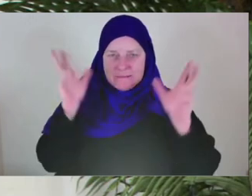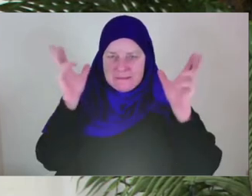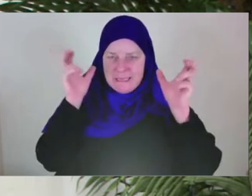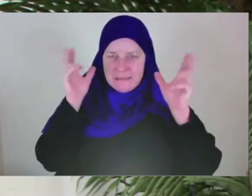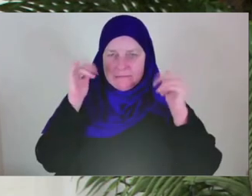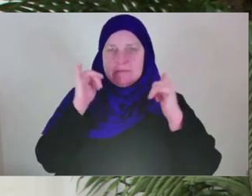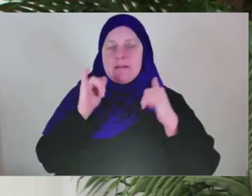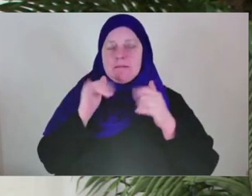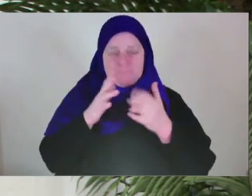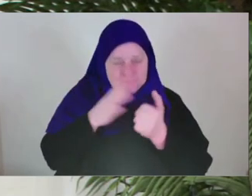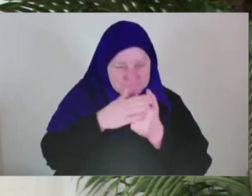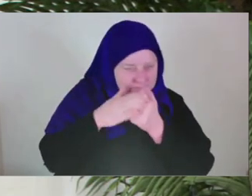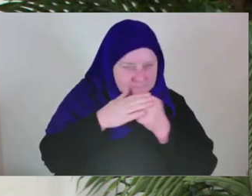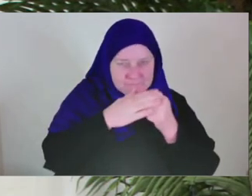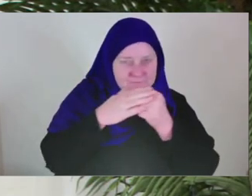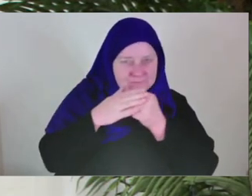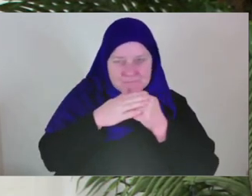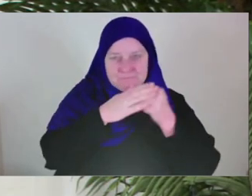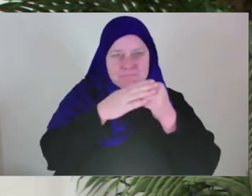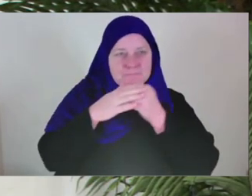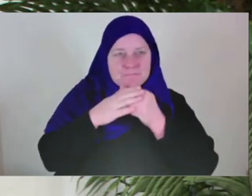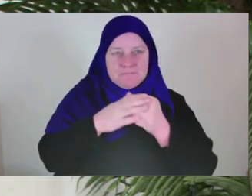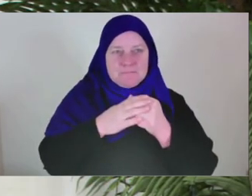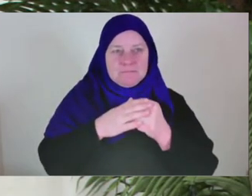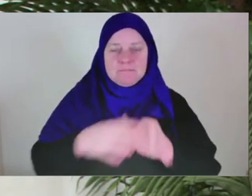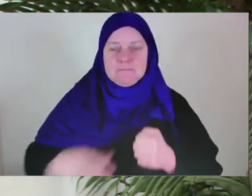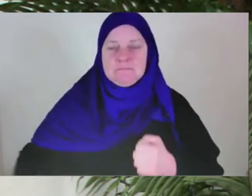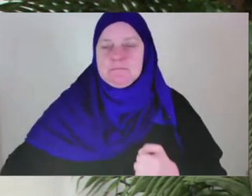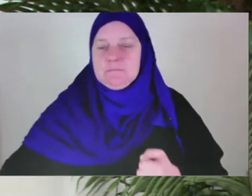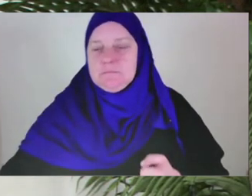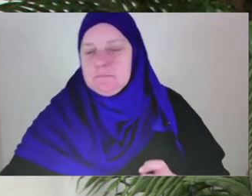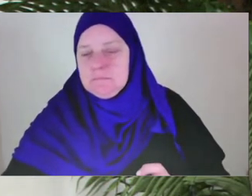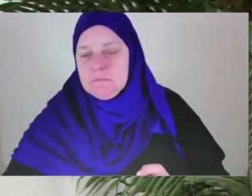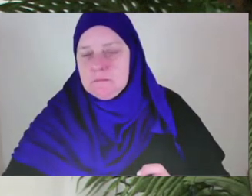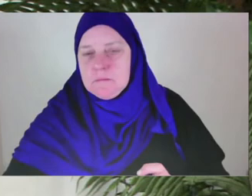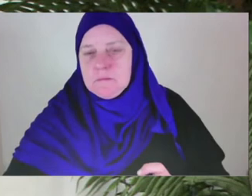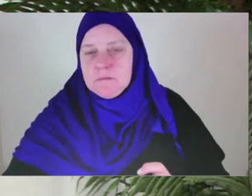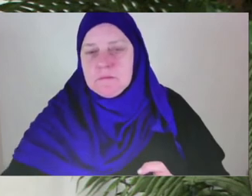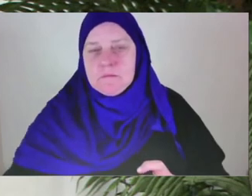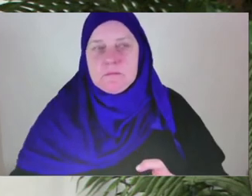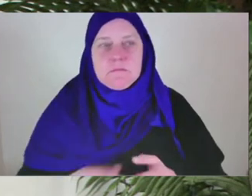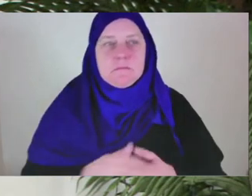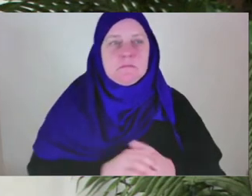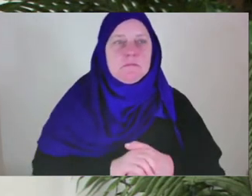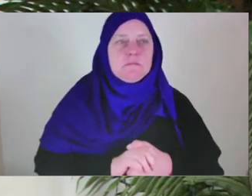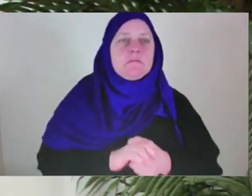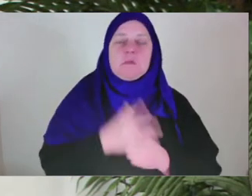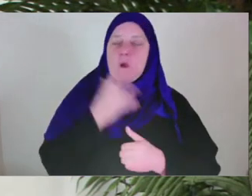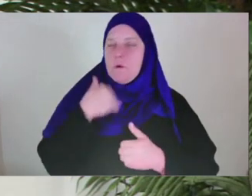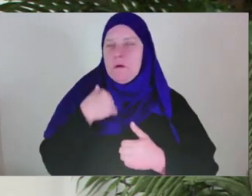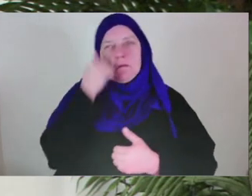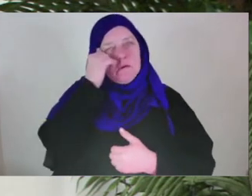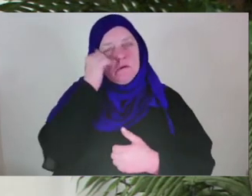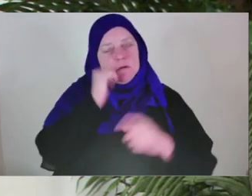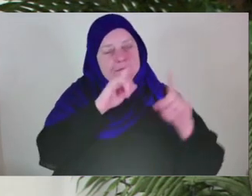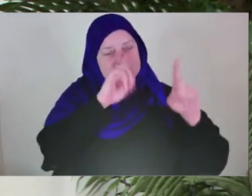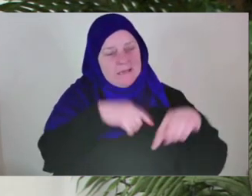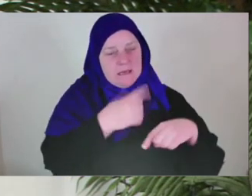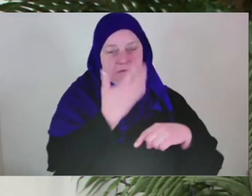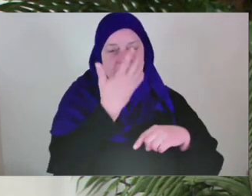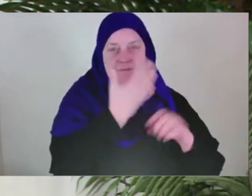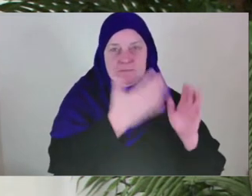that prevented us from getting online on time. So I apologize, we're 15 to 20 minutes late, and I apologize for that. Inshallah, we'll make it up with